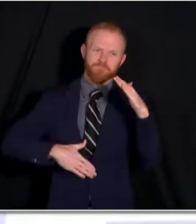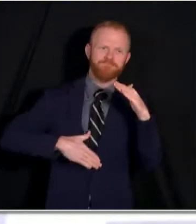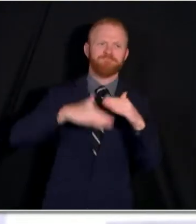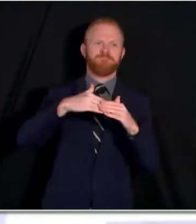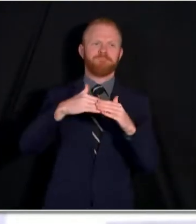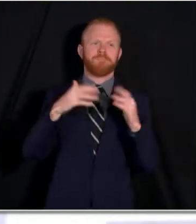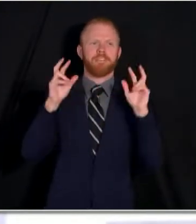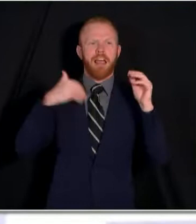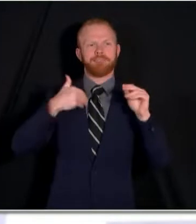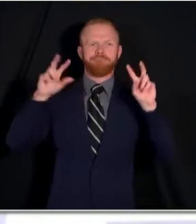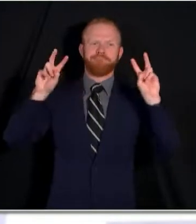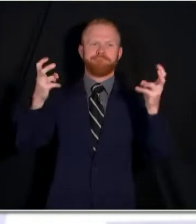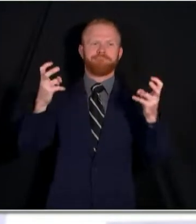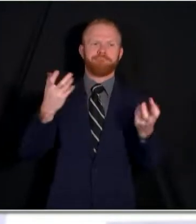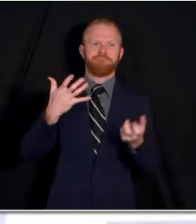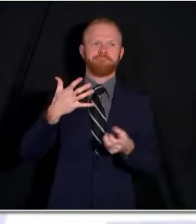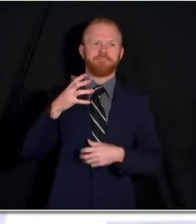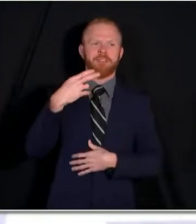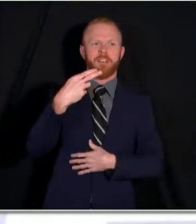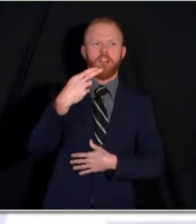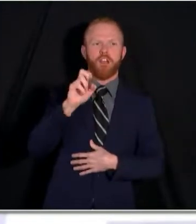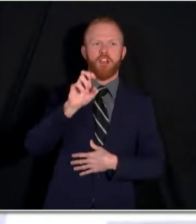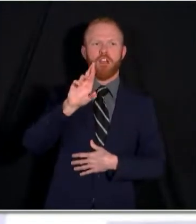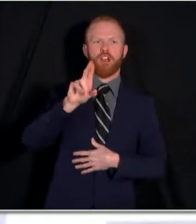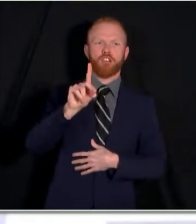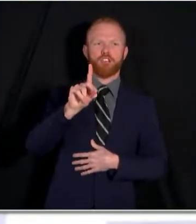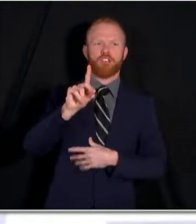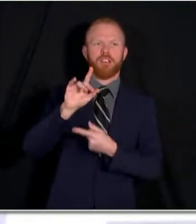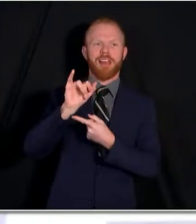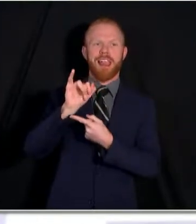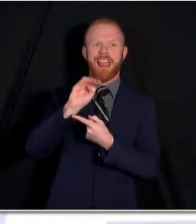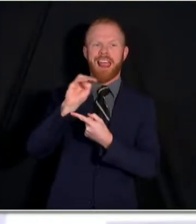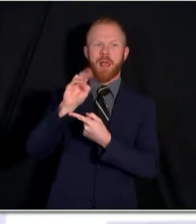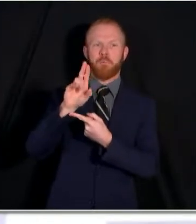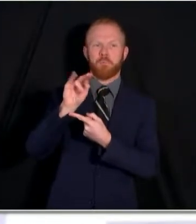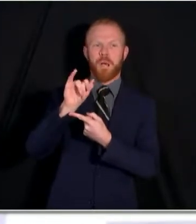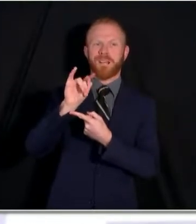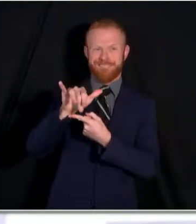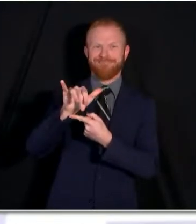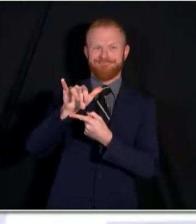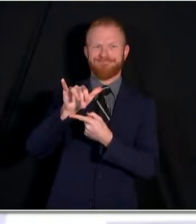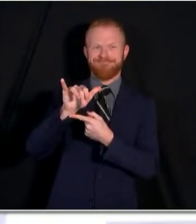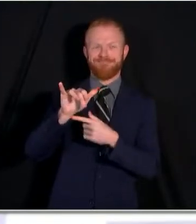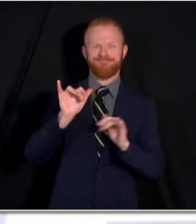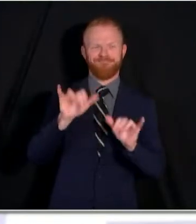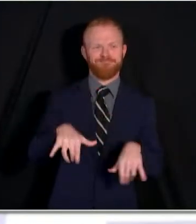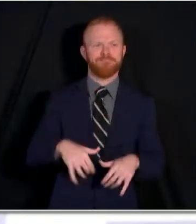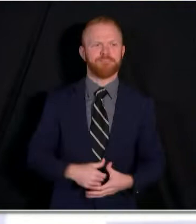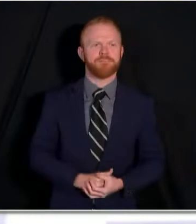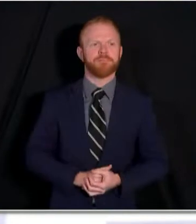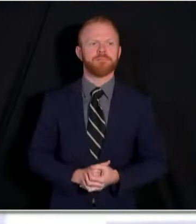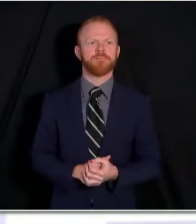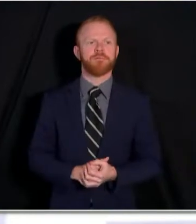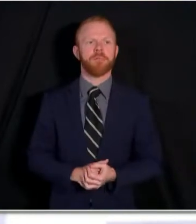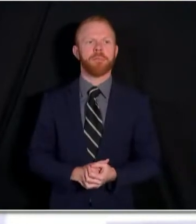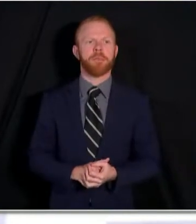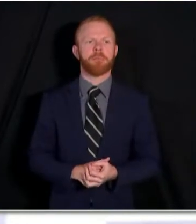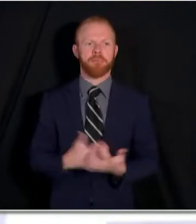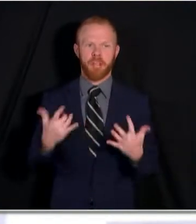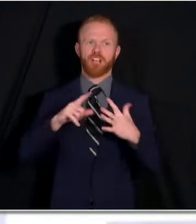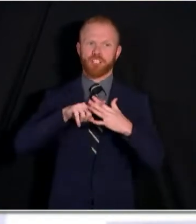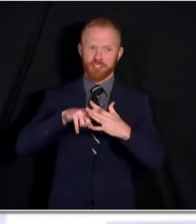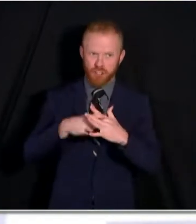The good news, parts of the state are already beginning to open back up. Business is already starting to take shape,